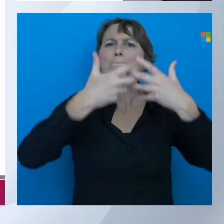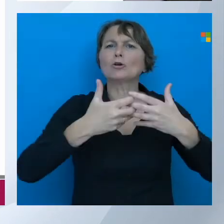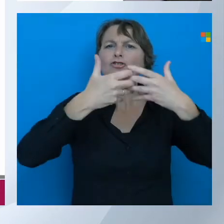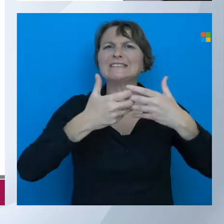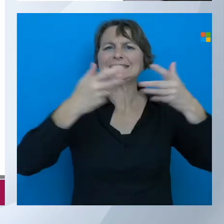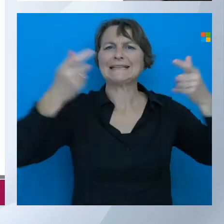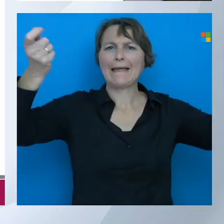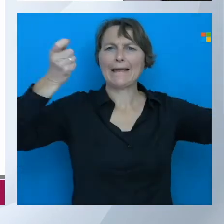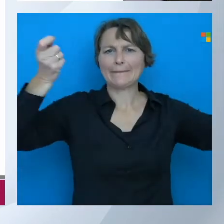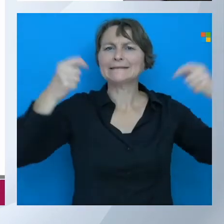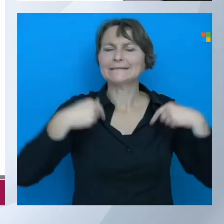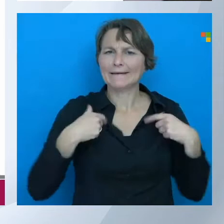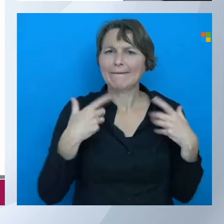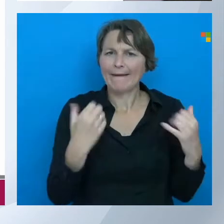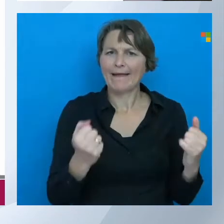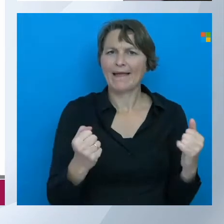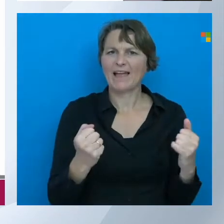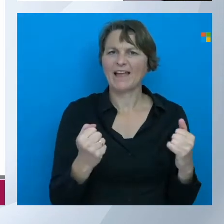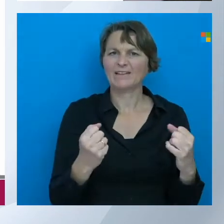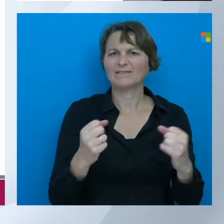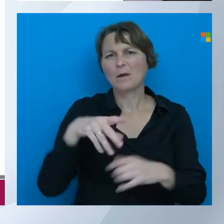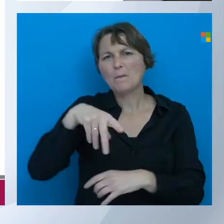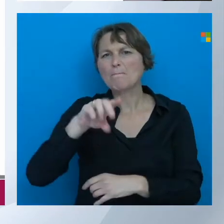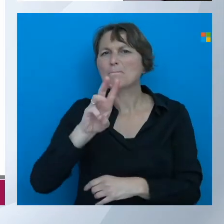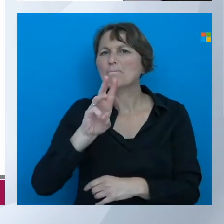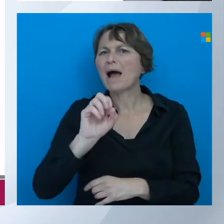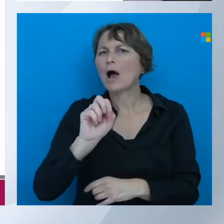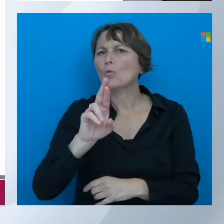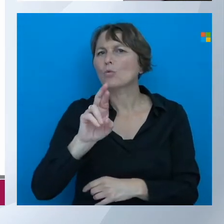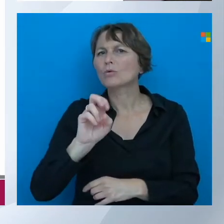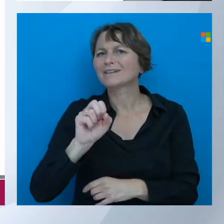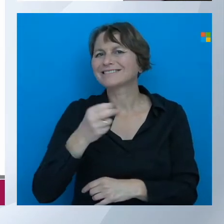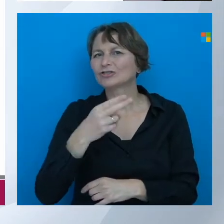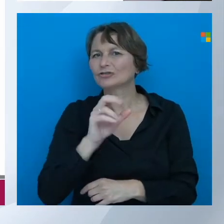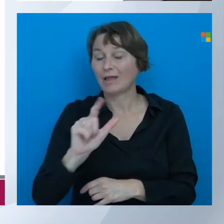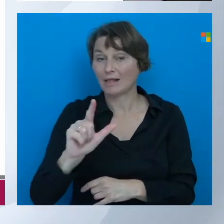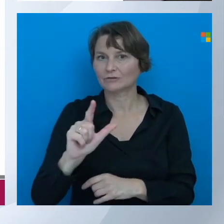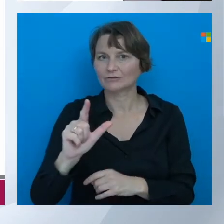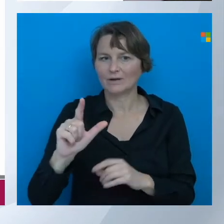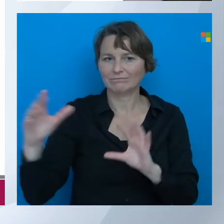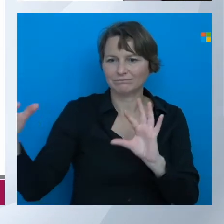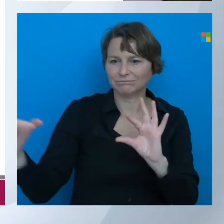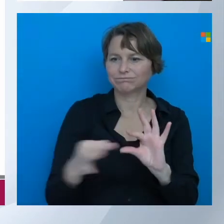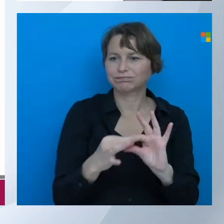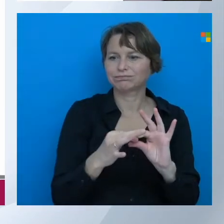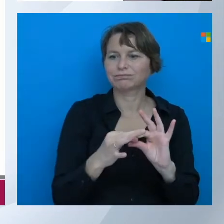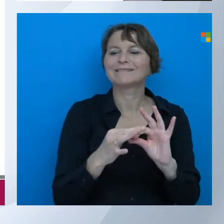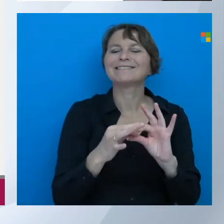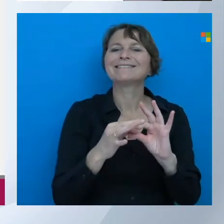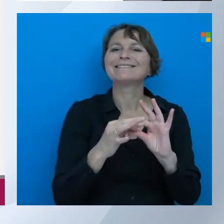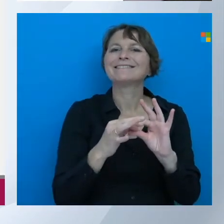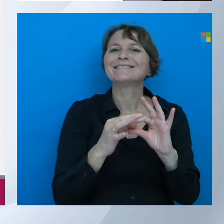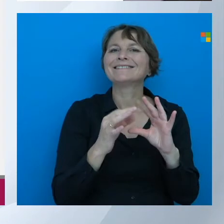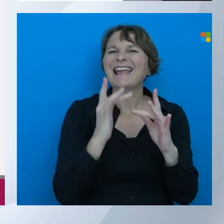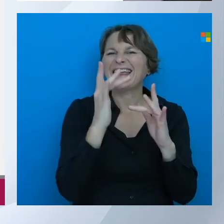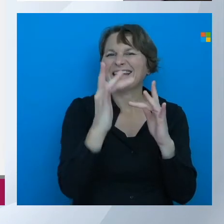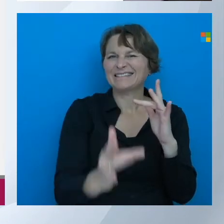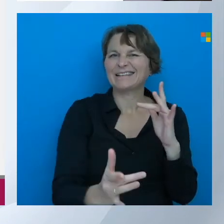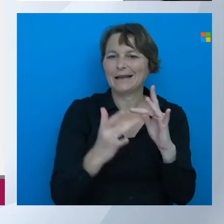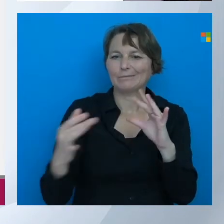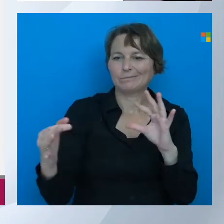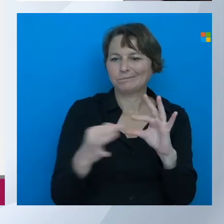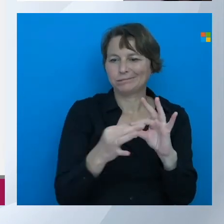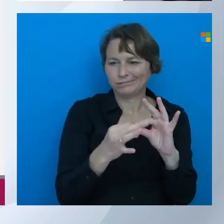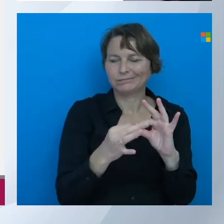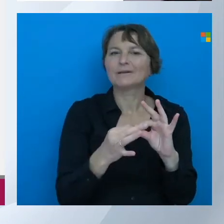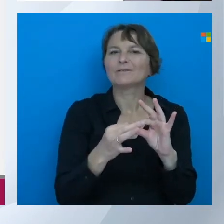fact, it basically uses an internet connection to Azure to run that. So I figured, to challenge